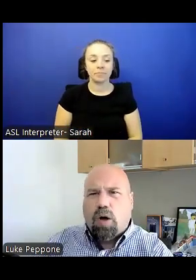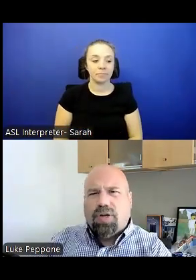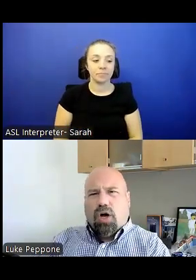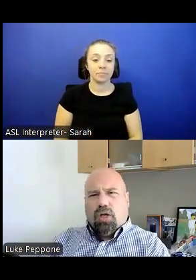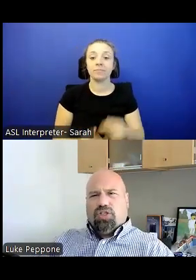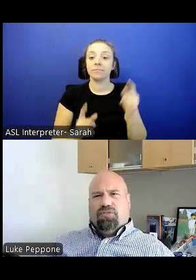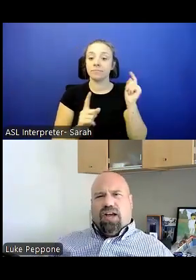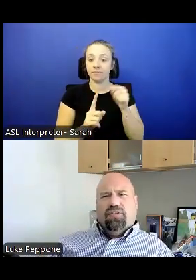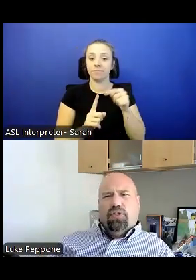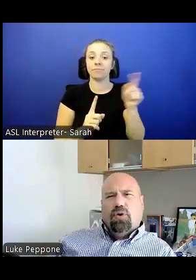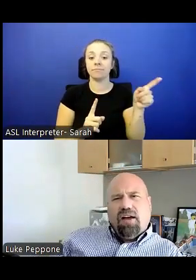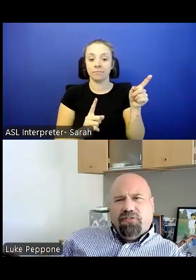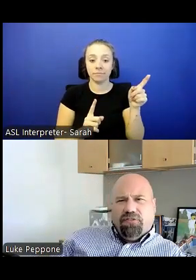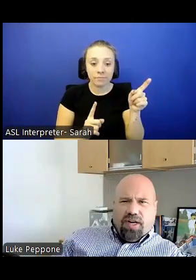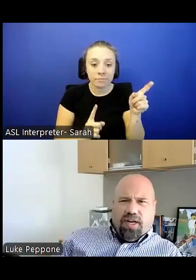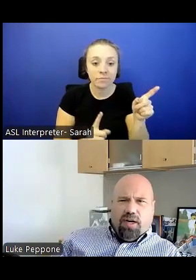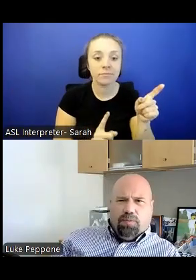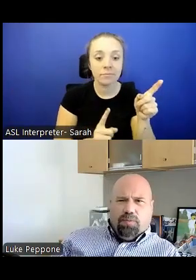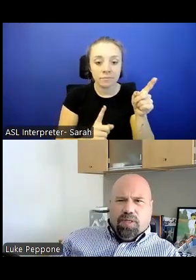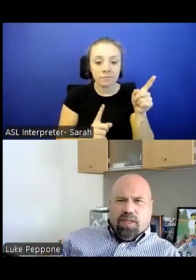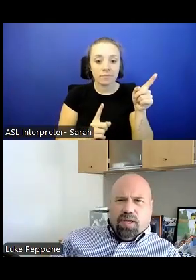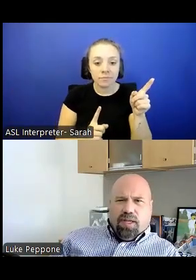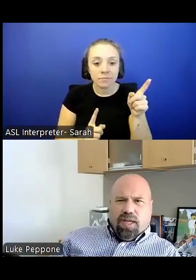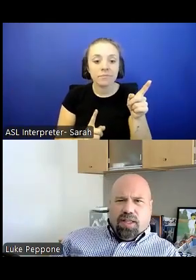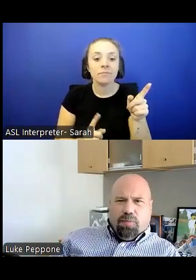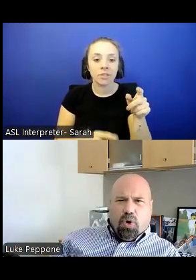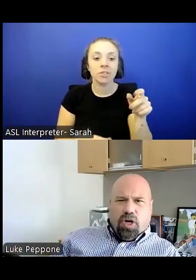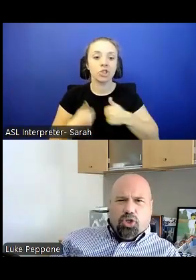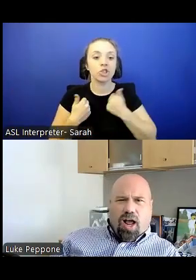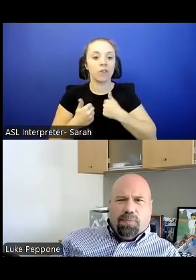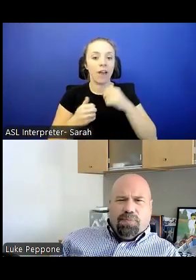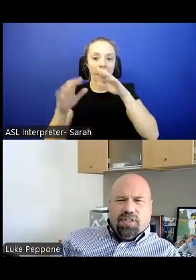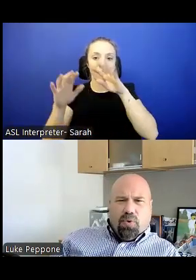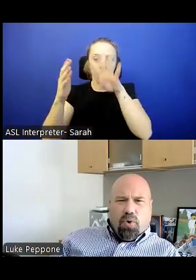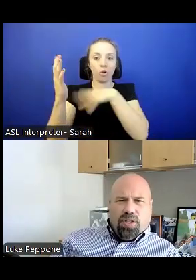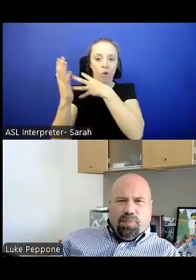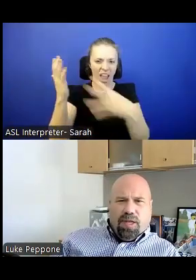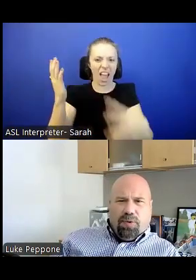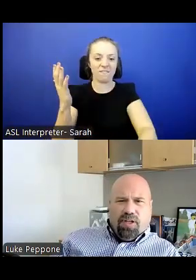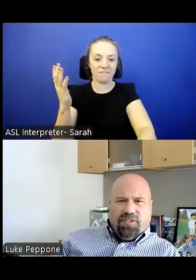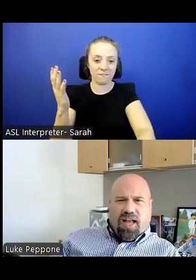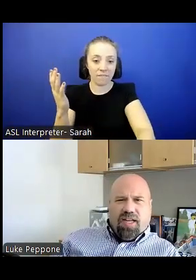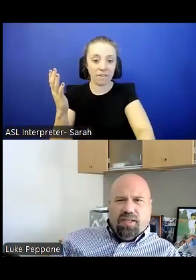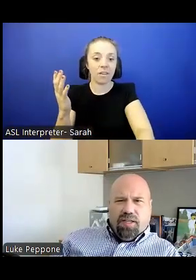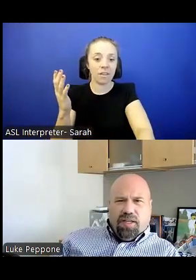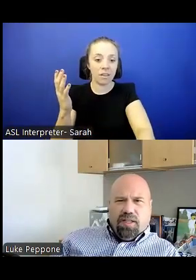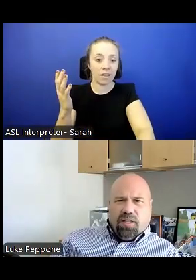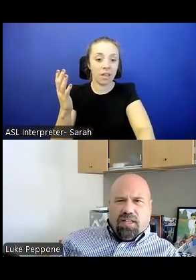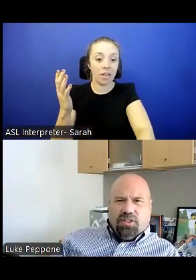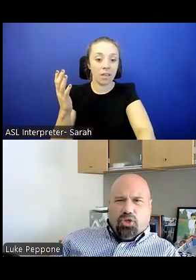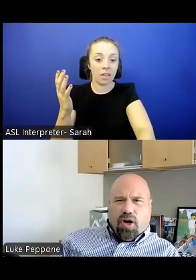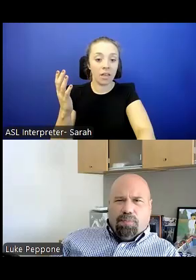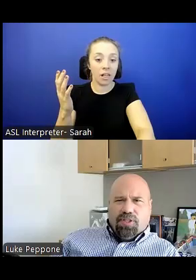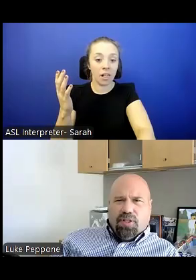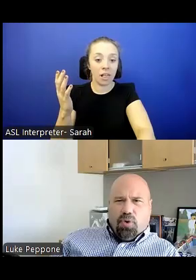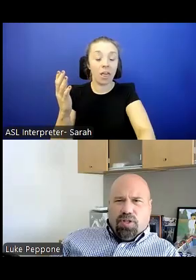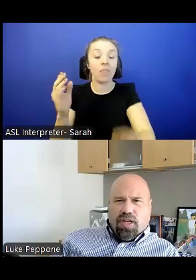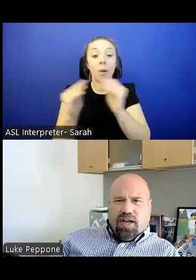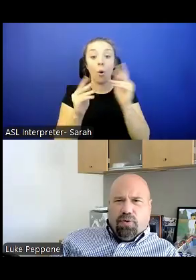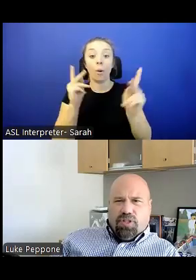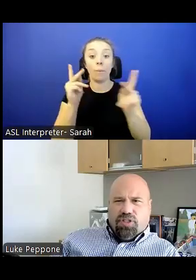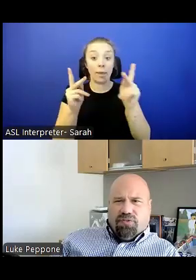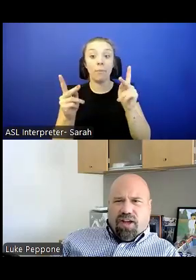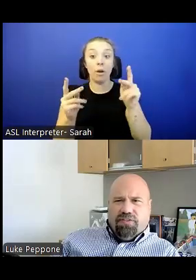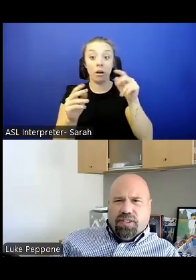This is what we call a survival graph right here. And the more it drops, the more that people have died. The less it drops, the more